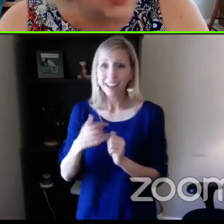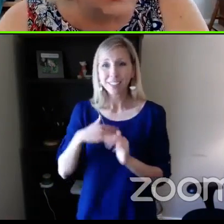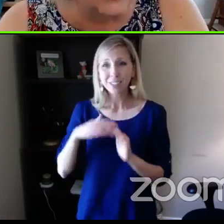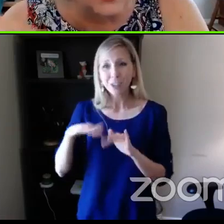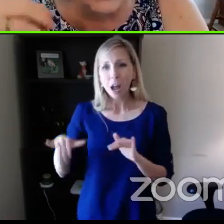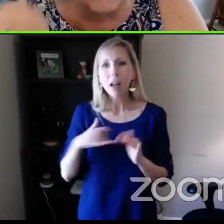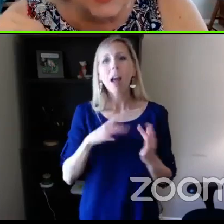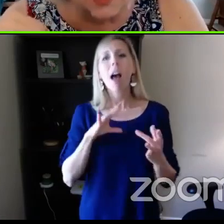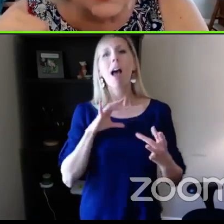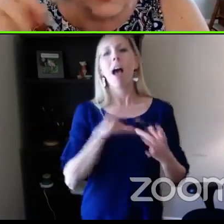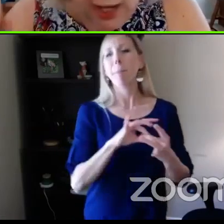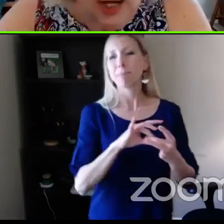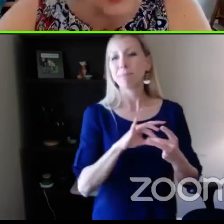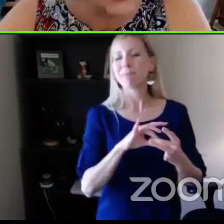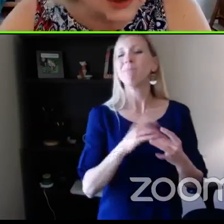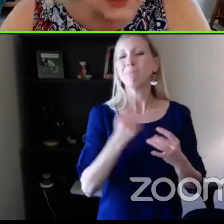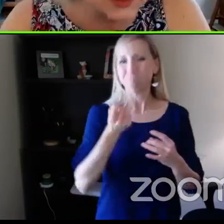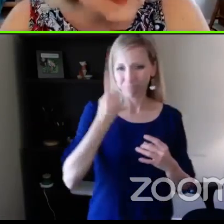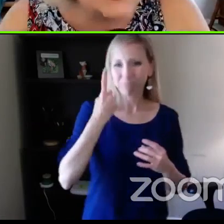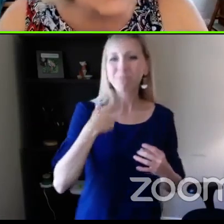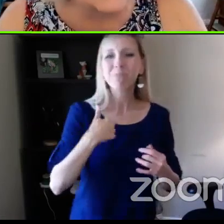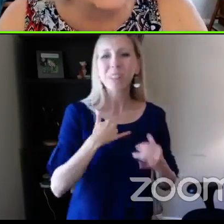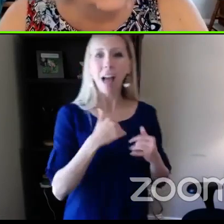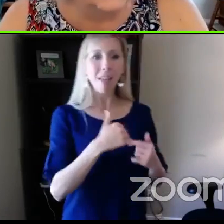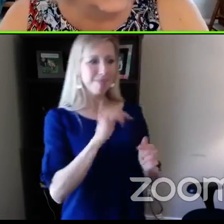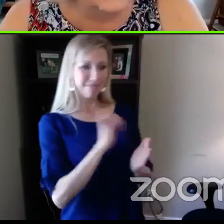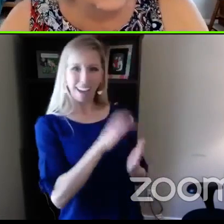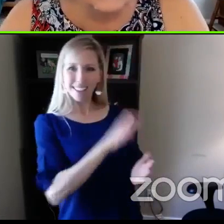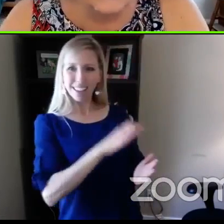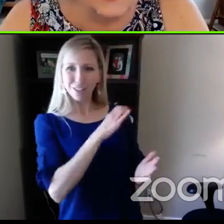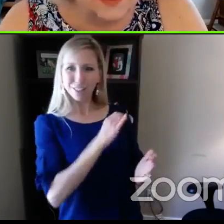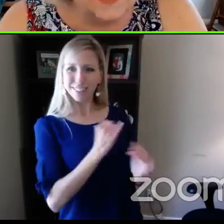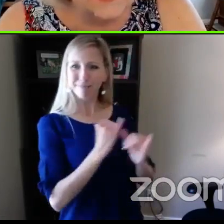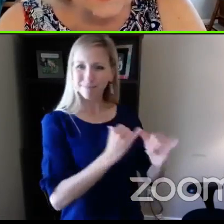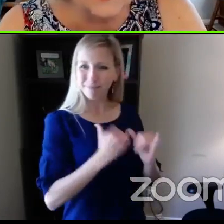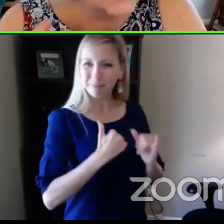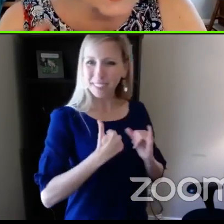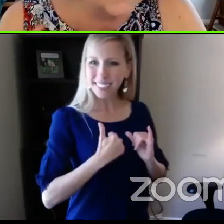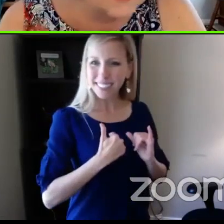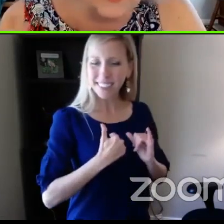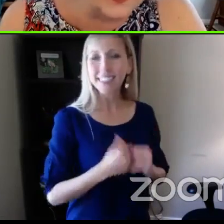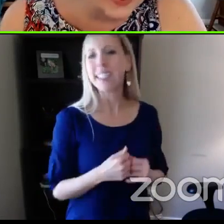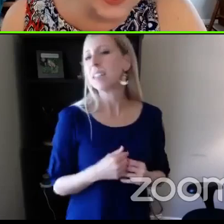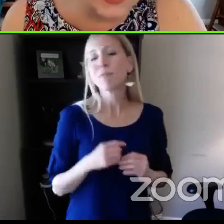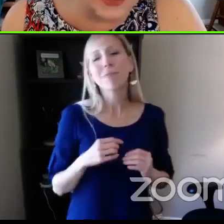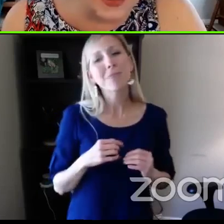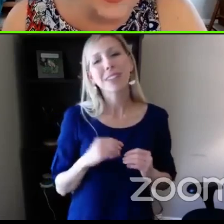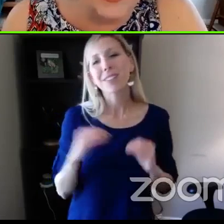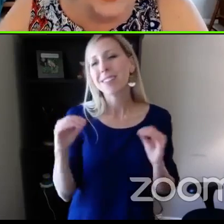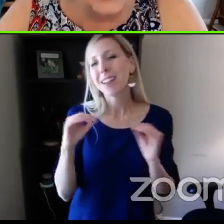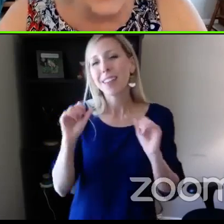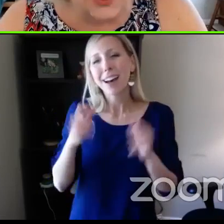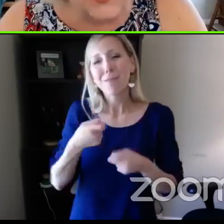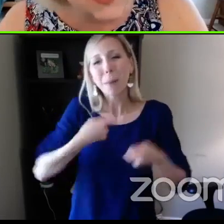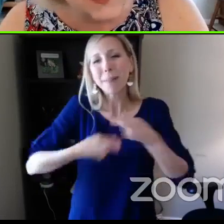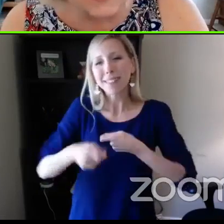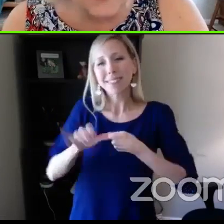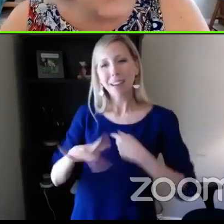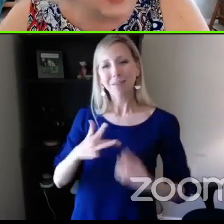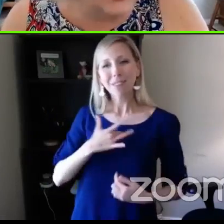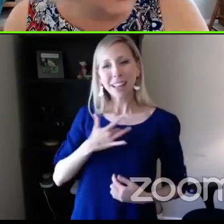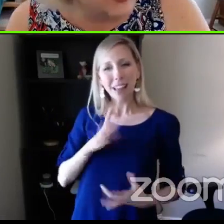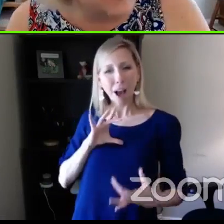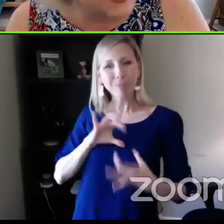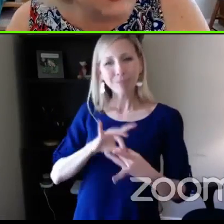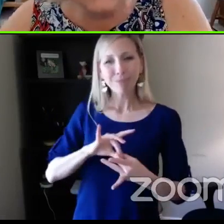relate to in regard to, hey, she's like me, you know, and there's nothing that replaces that. And also right. to make